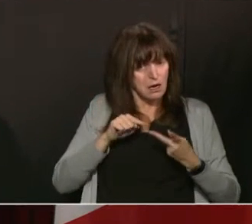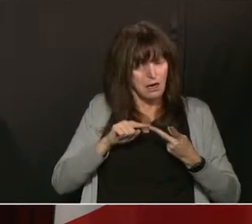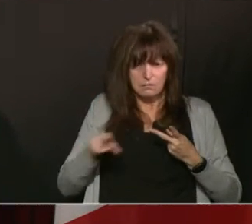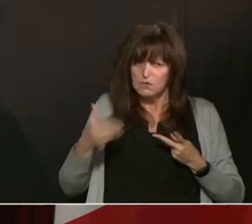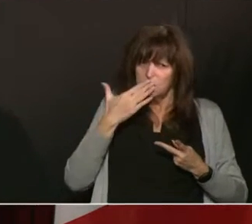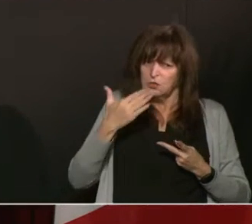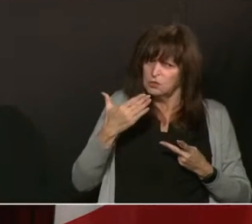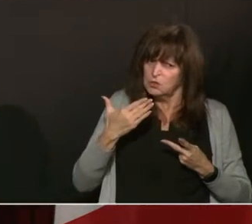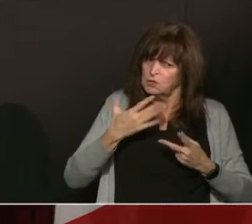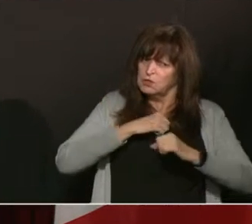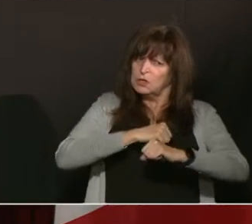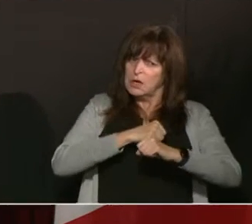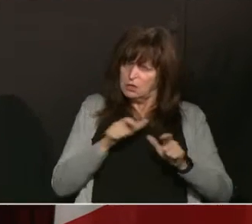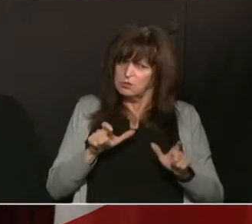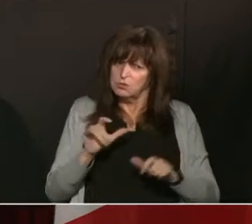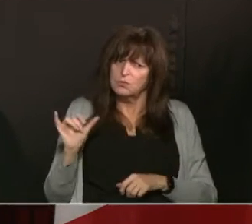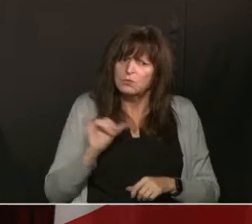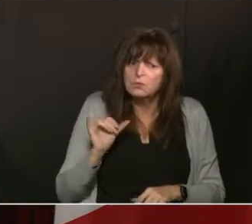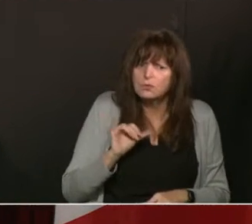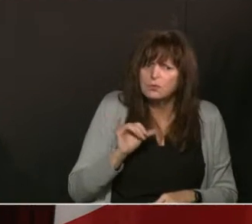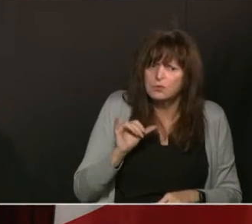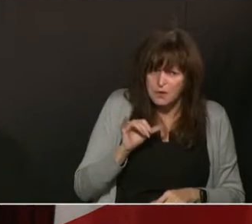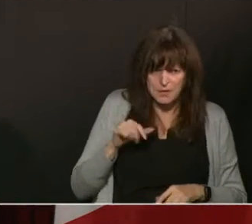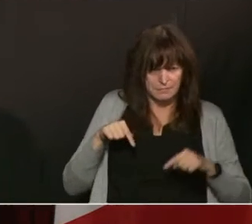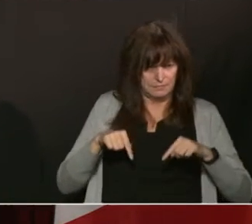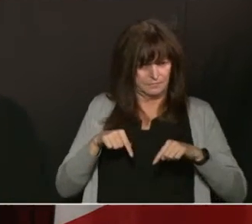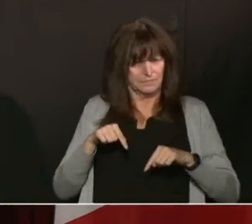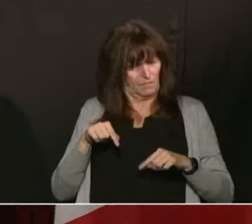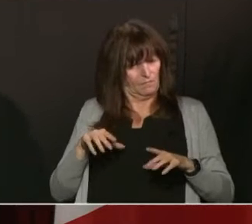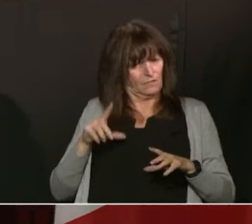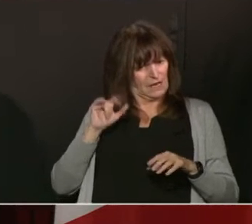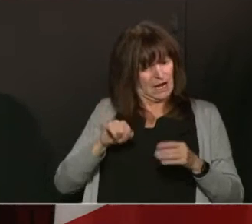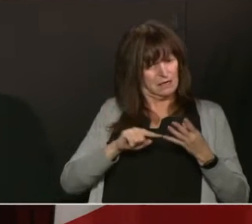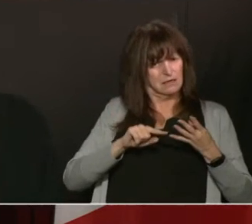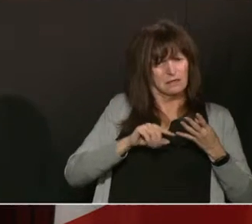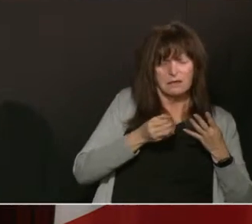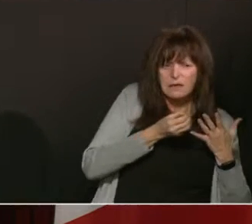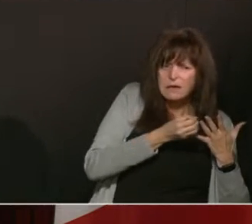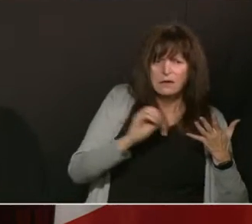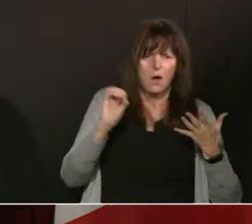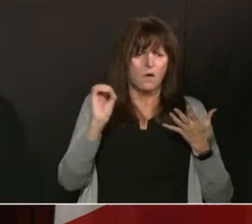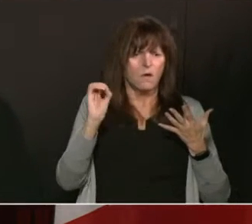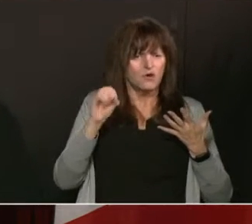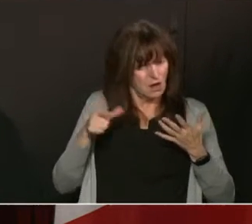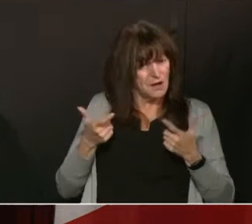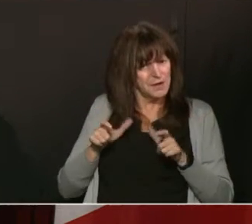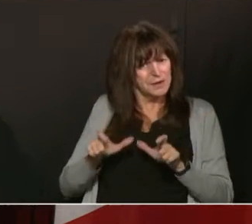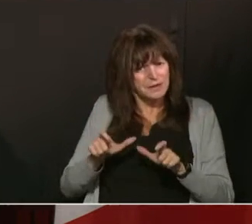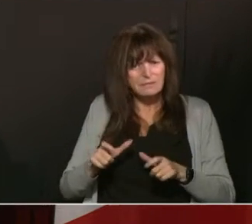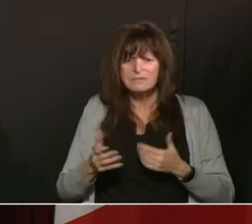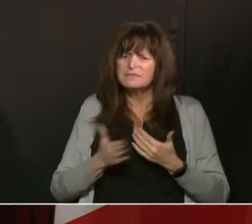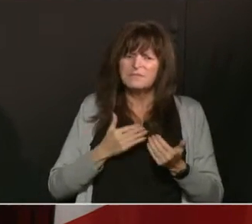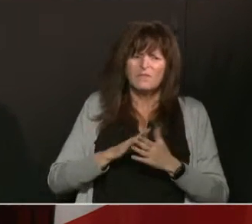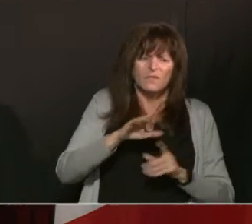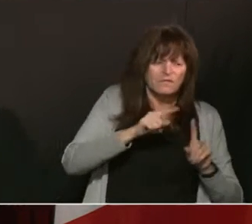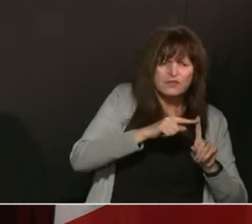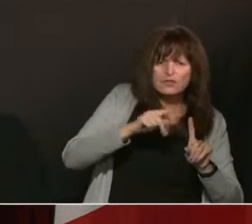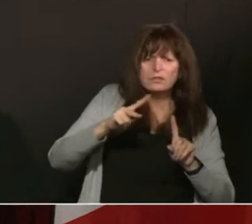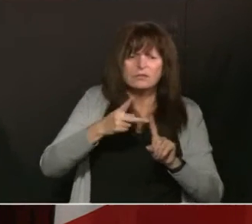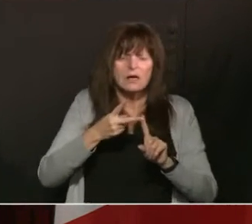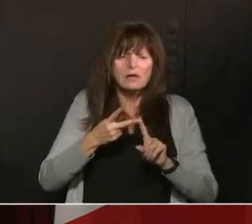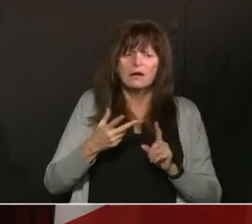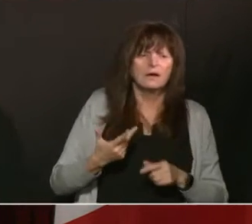its variants, and either one is recommended as a booster dose for most adults 30 years of age and